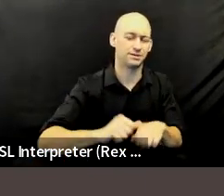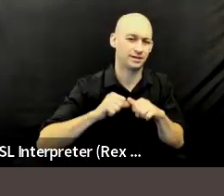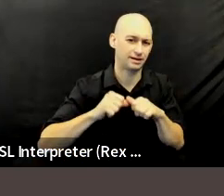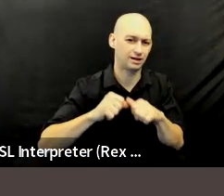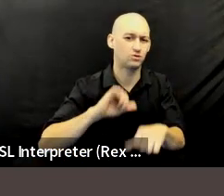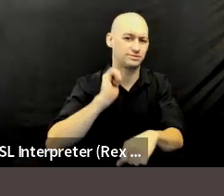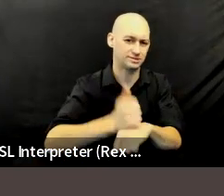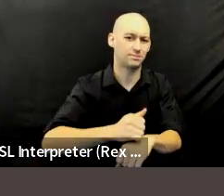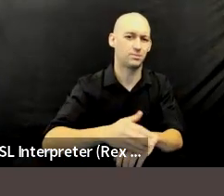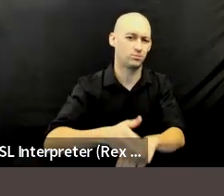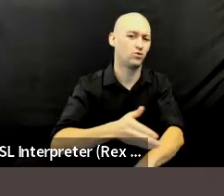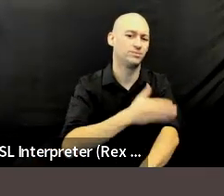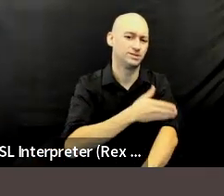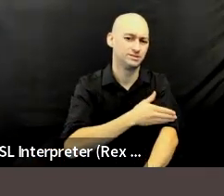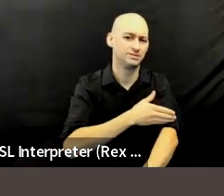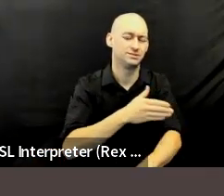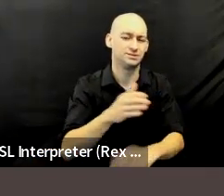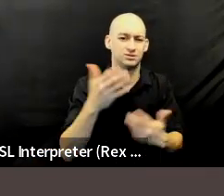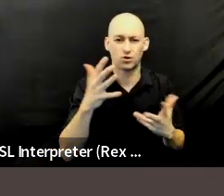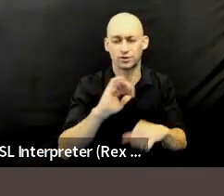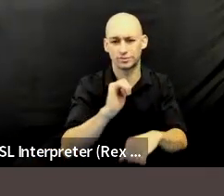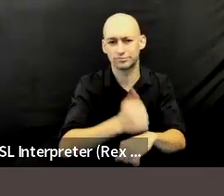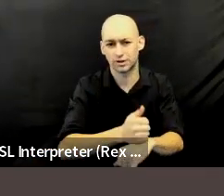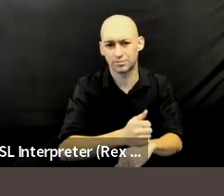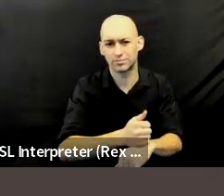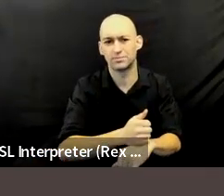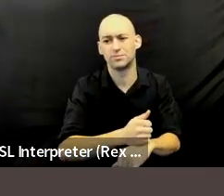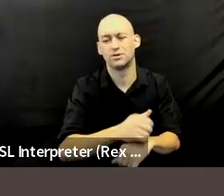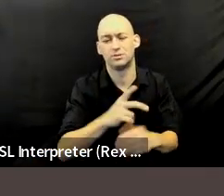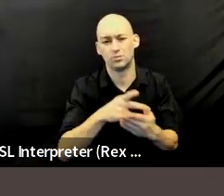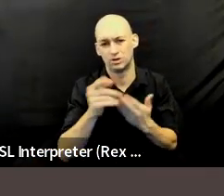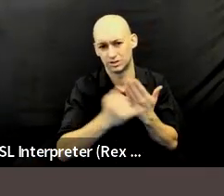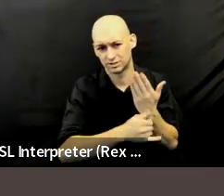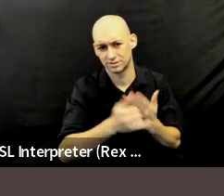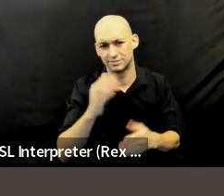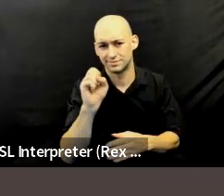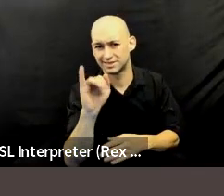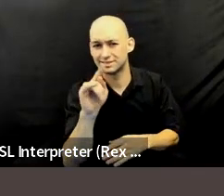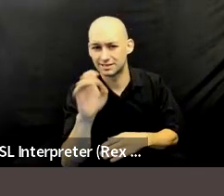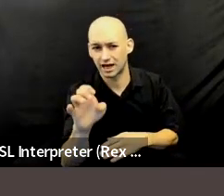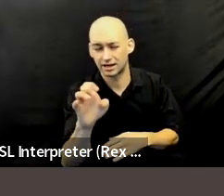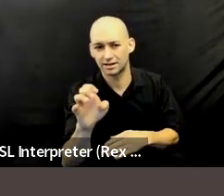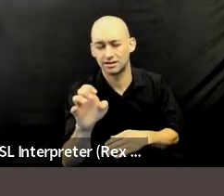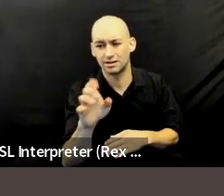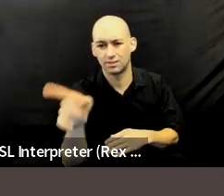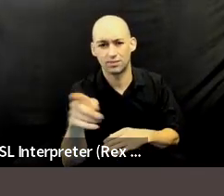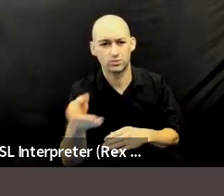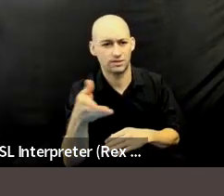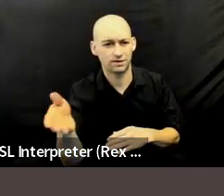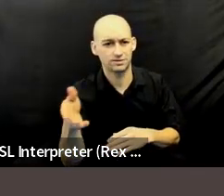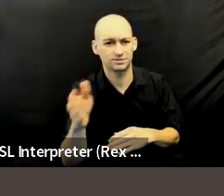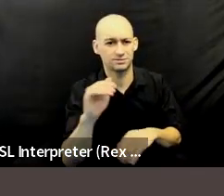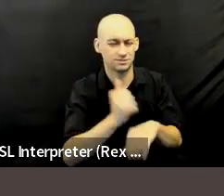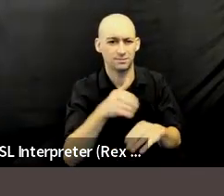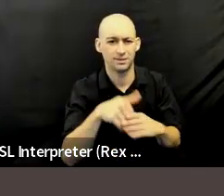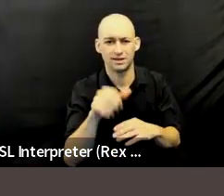implement improvements. We've already implemented a lot of projects that cite those elements that were cited in the safety